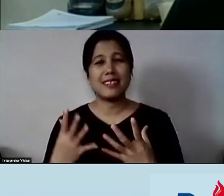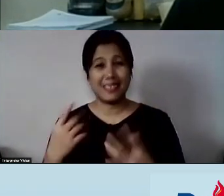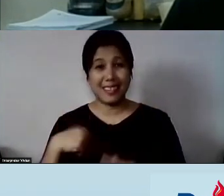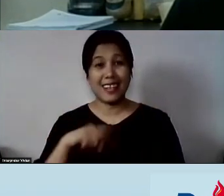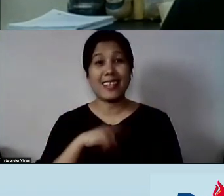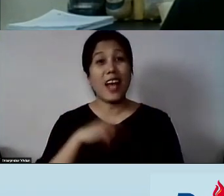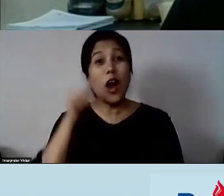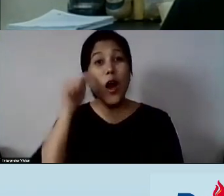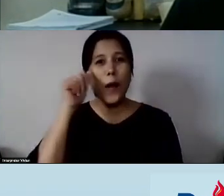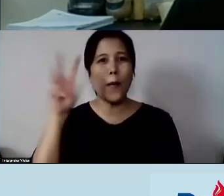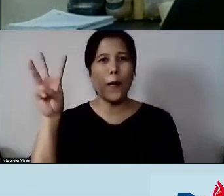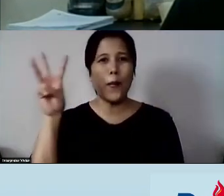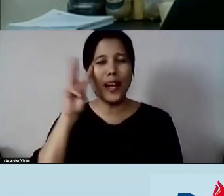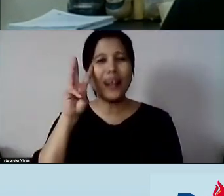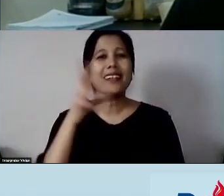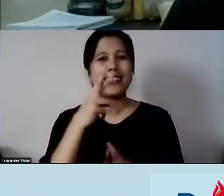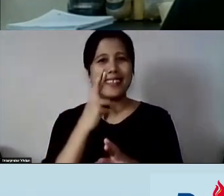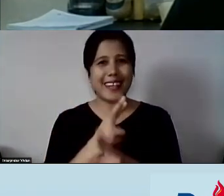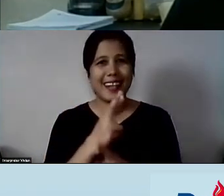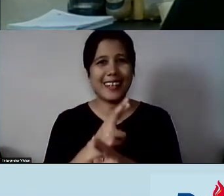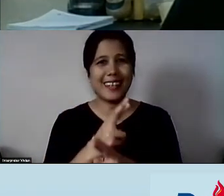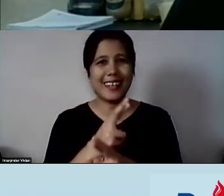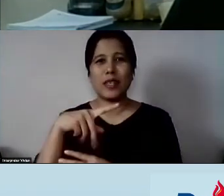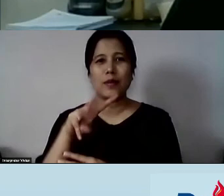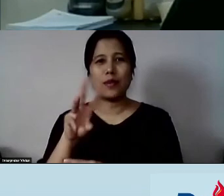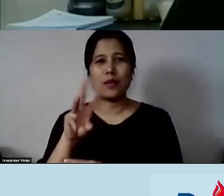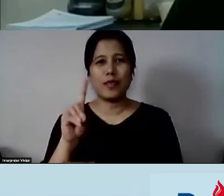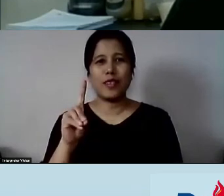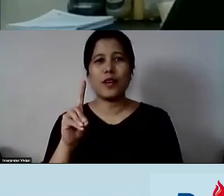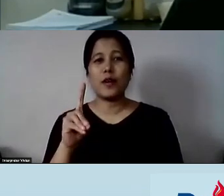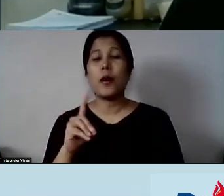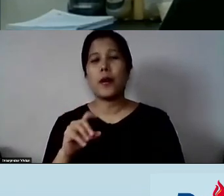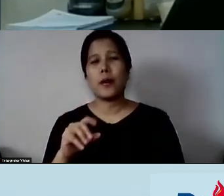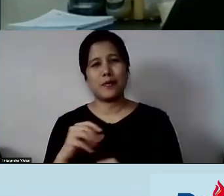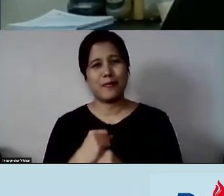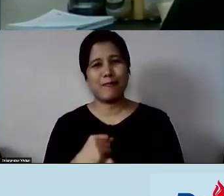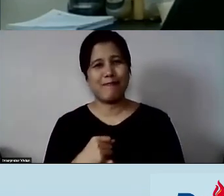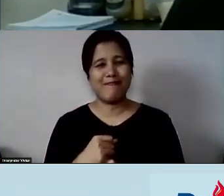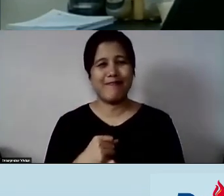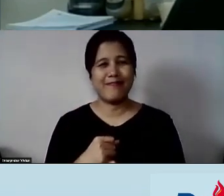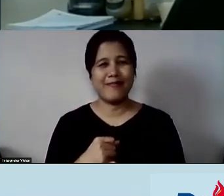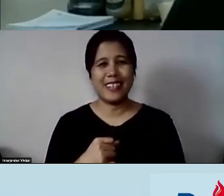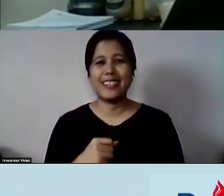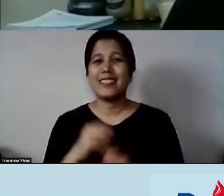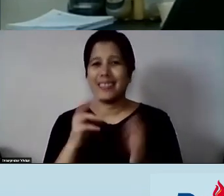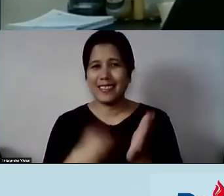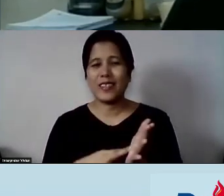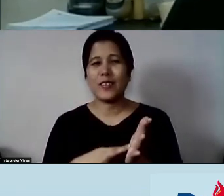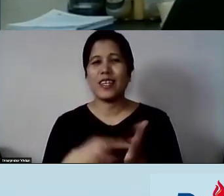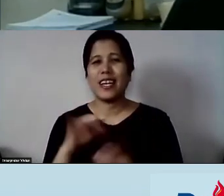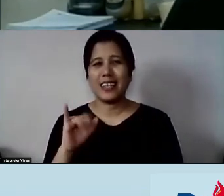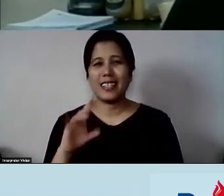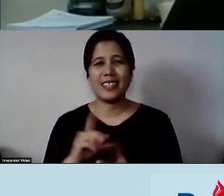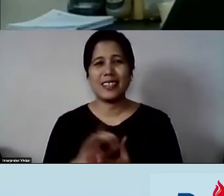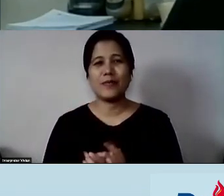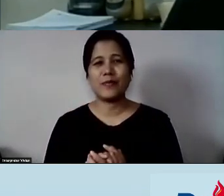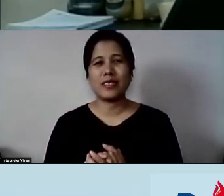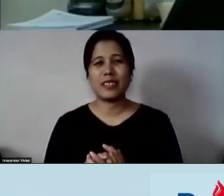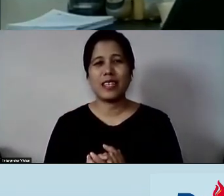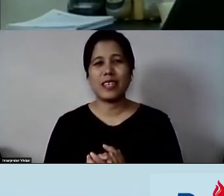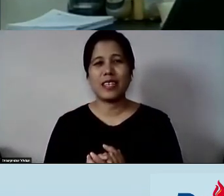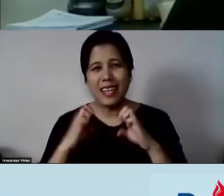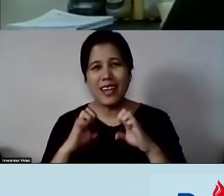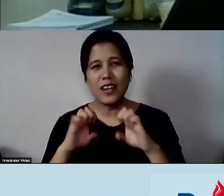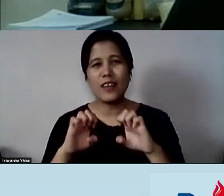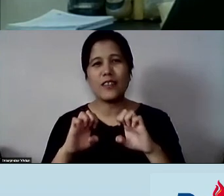ang aware sa rights namin. I'm a PWD card holder, proud holder po, and a legitimate holder po because of the efforts of